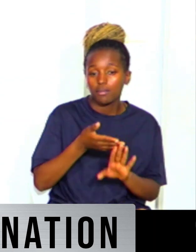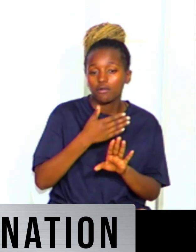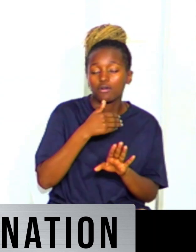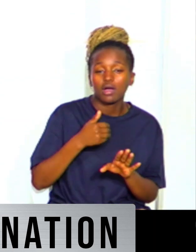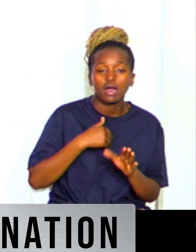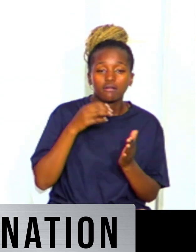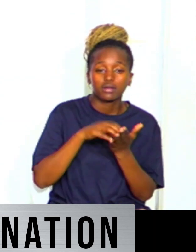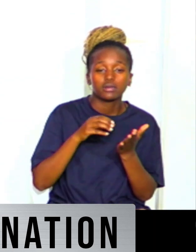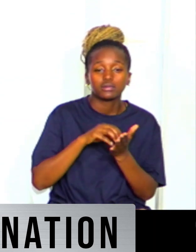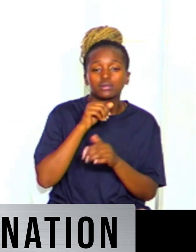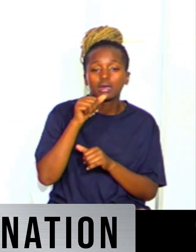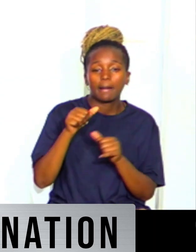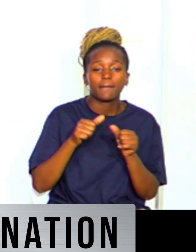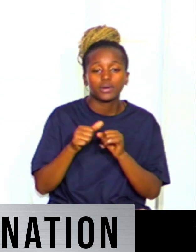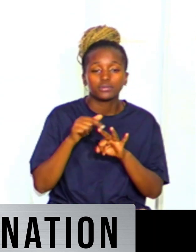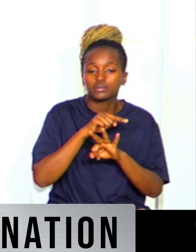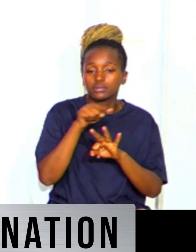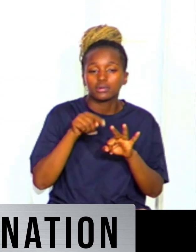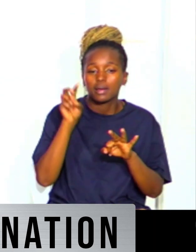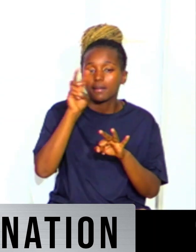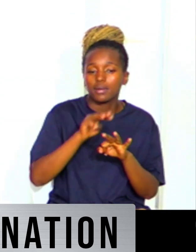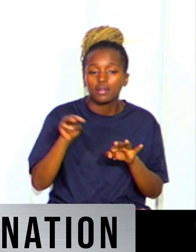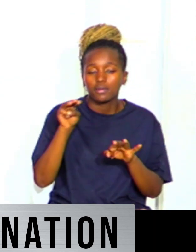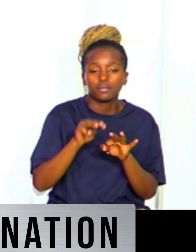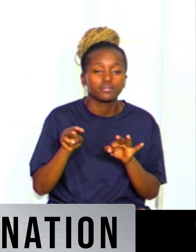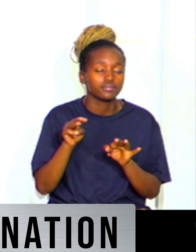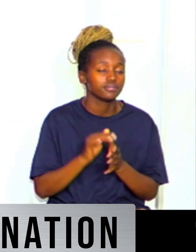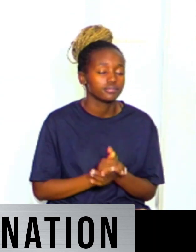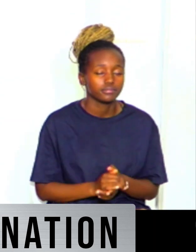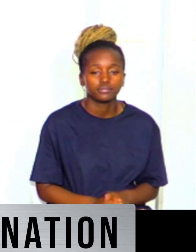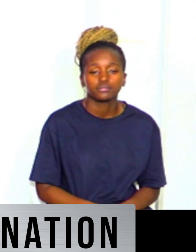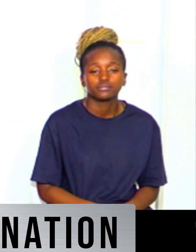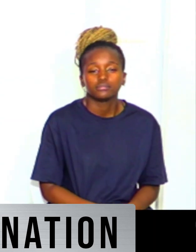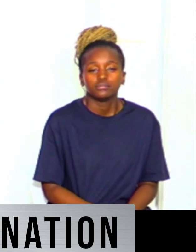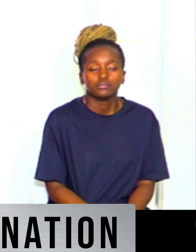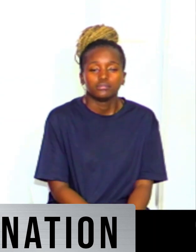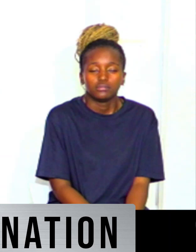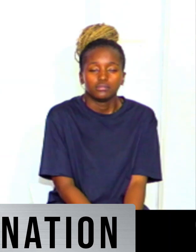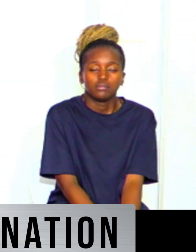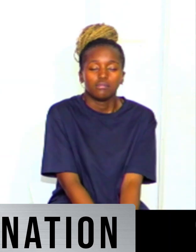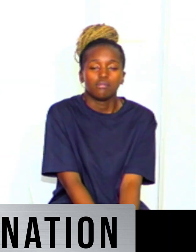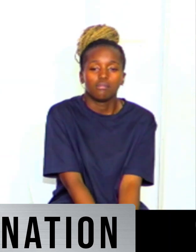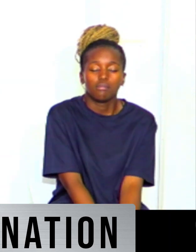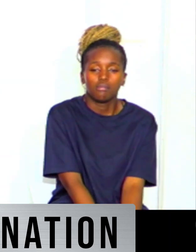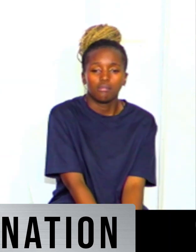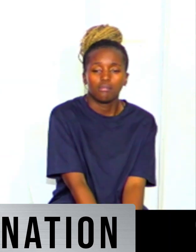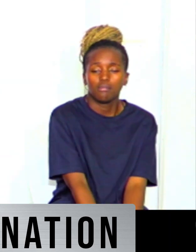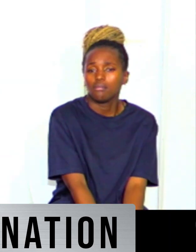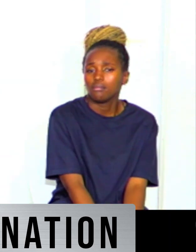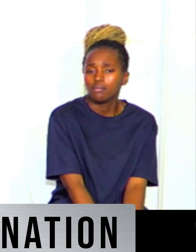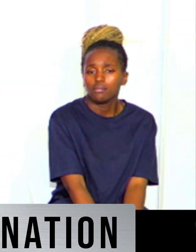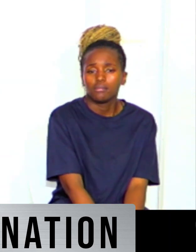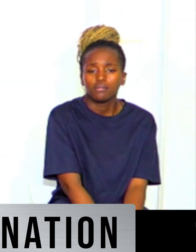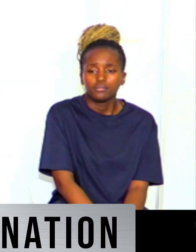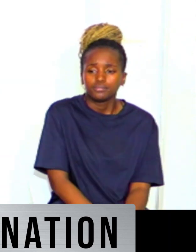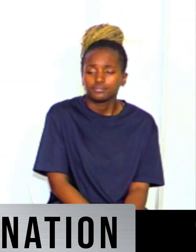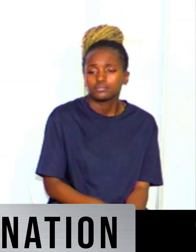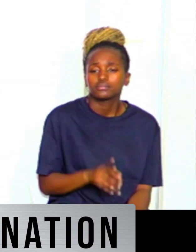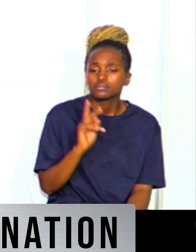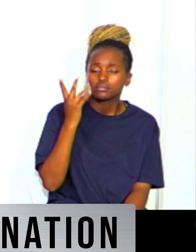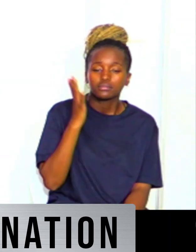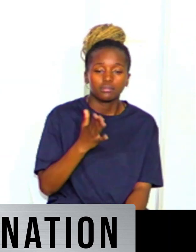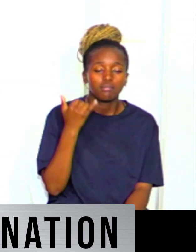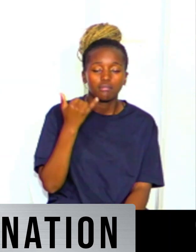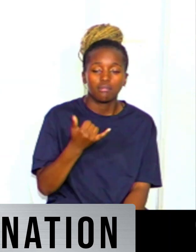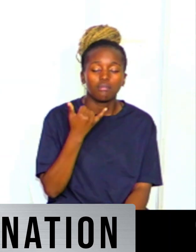story na 3 million. Million? Not because, billion. No, 3 million. You know Kenyans have really gone into corruption